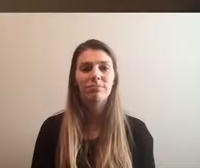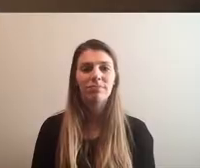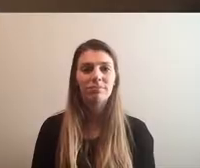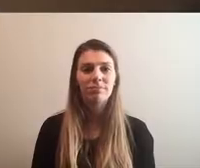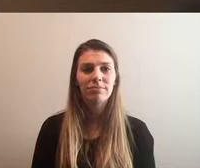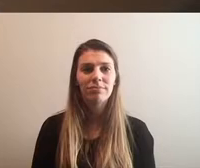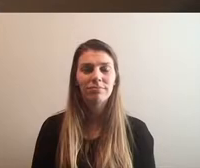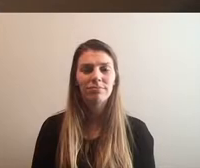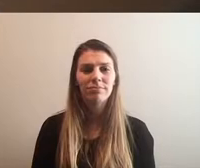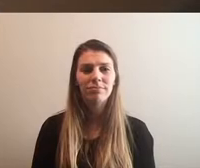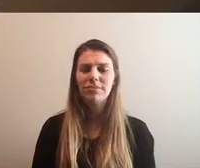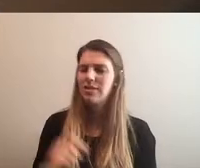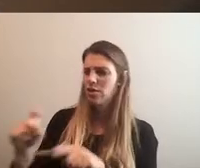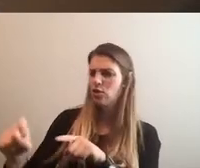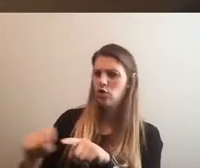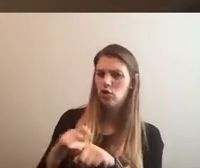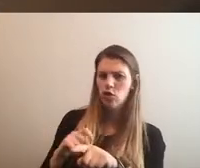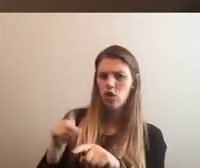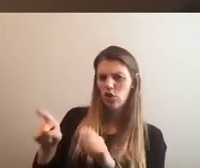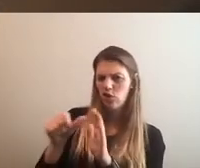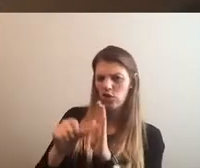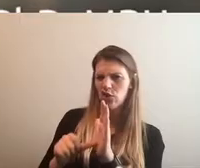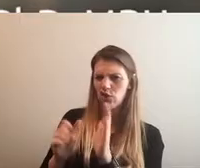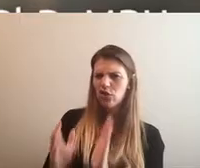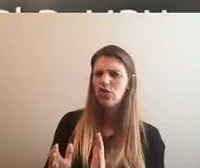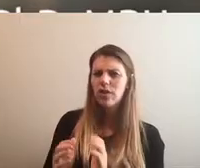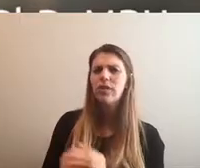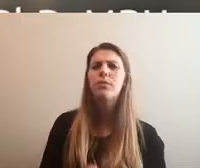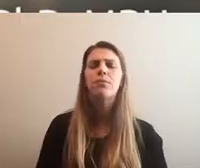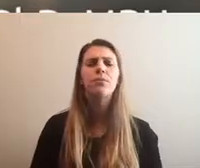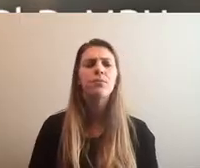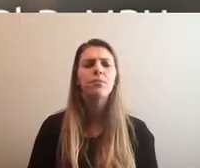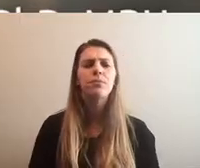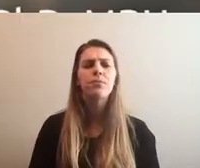and I got this call from this surgeon, and he said,